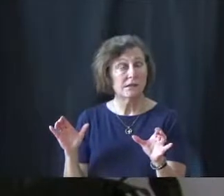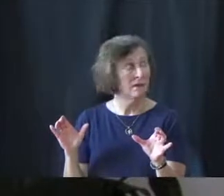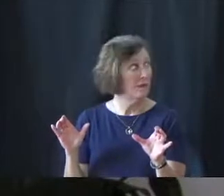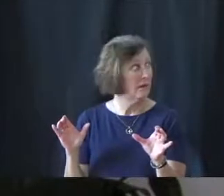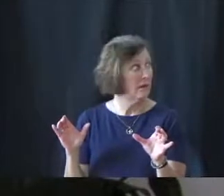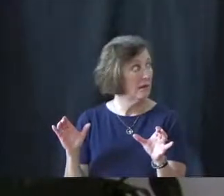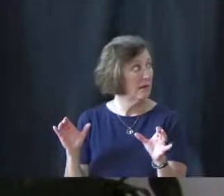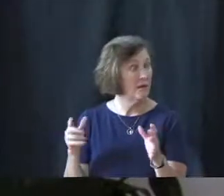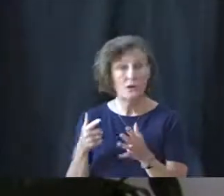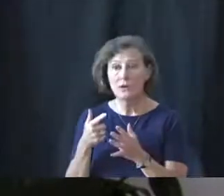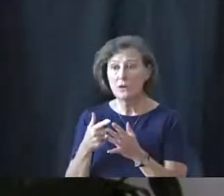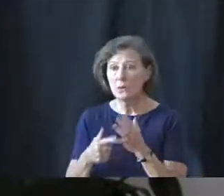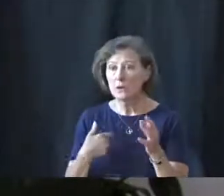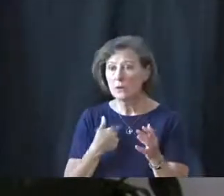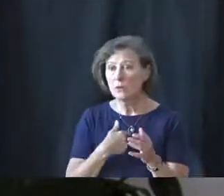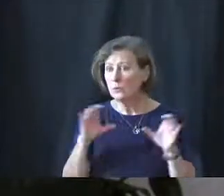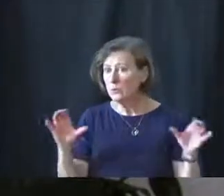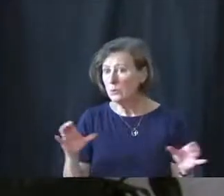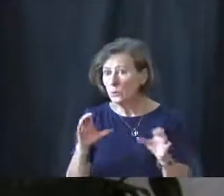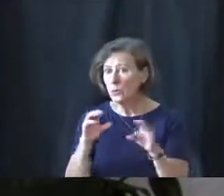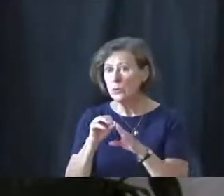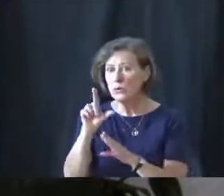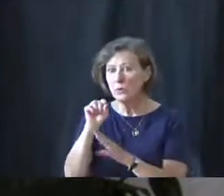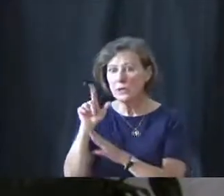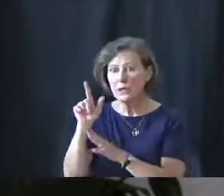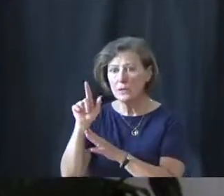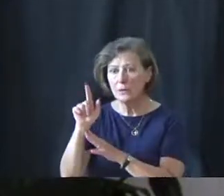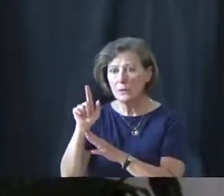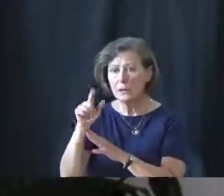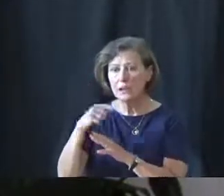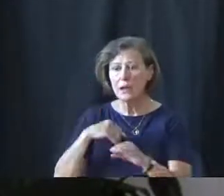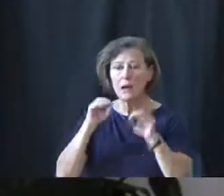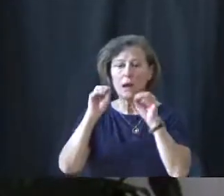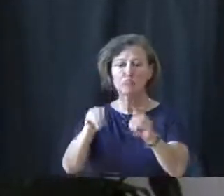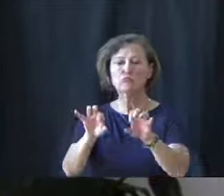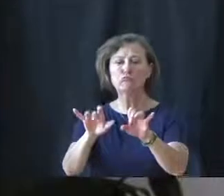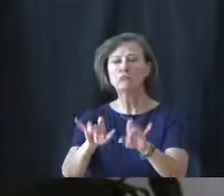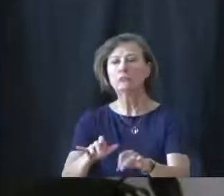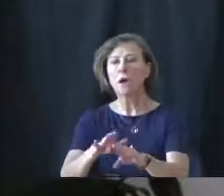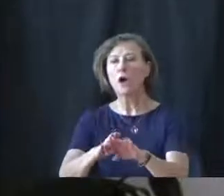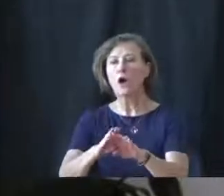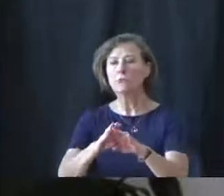we do in 2021. I put it on social media.